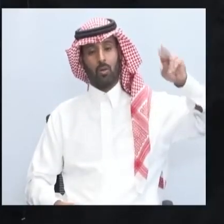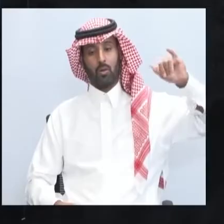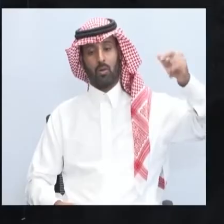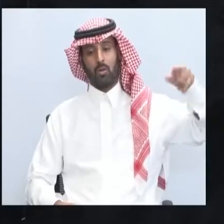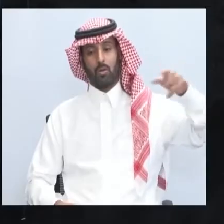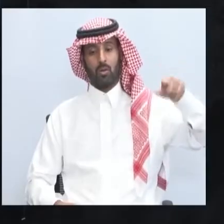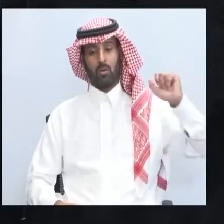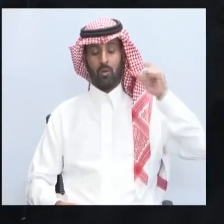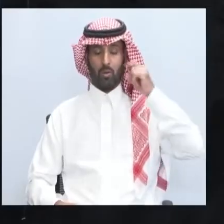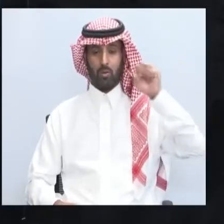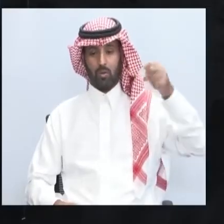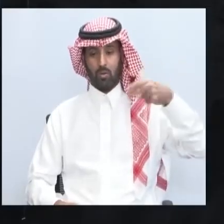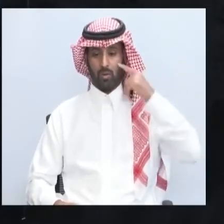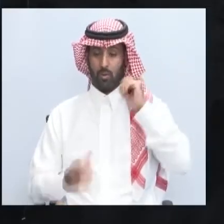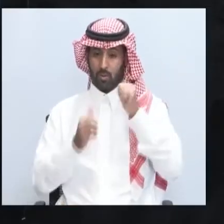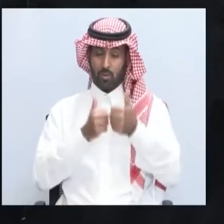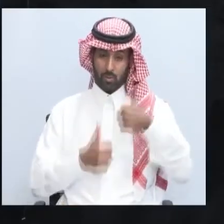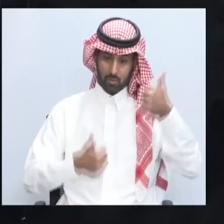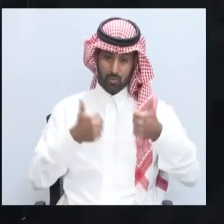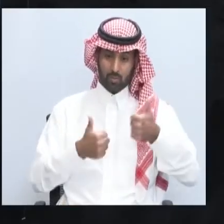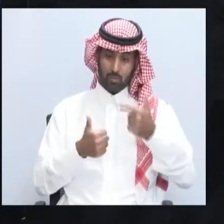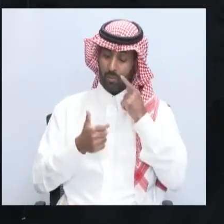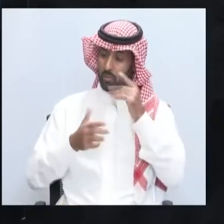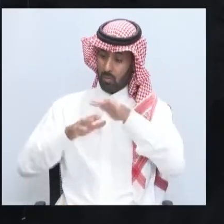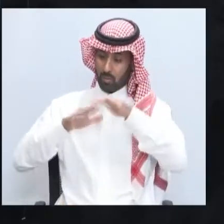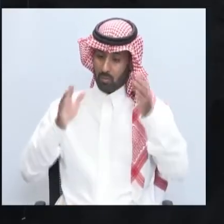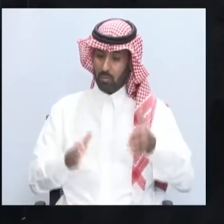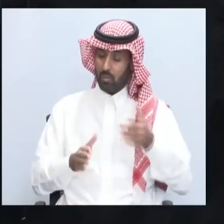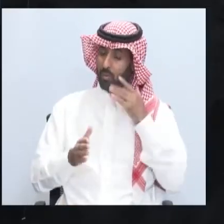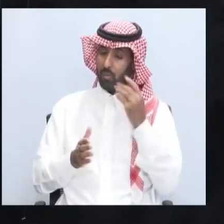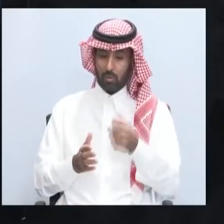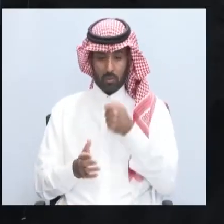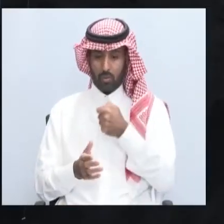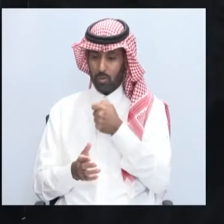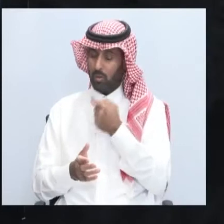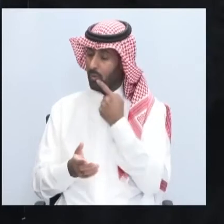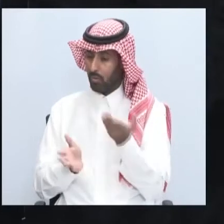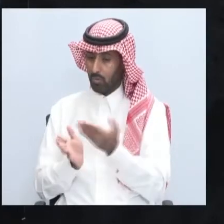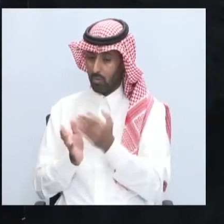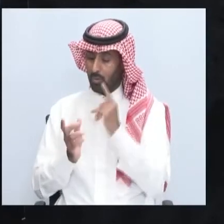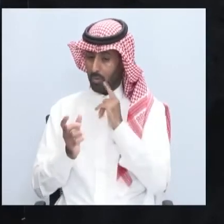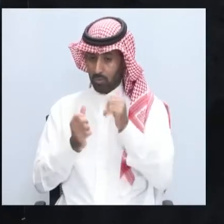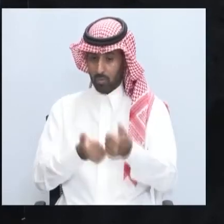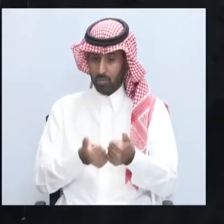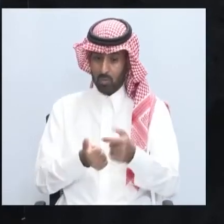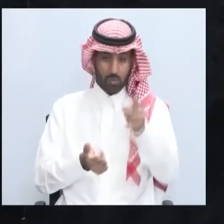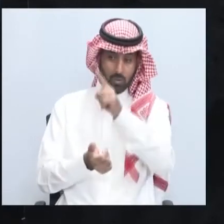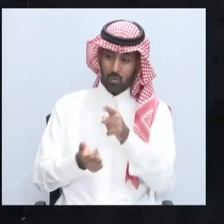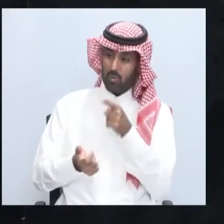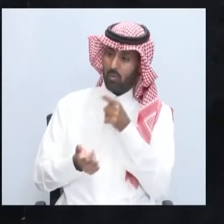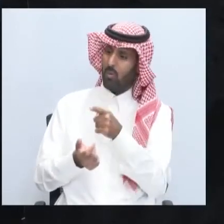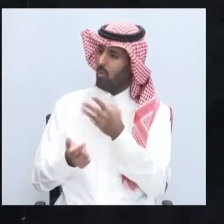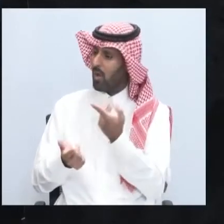at class, of course. Yes, it's a show that the host asks the contestants some questions.